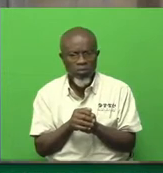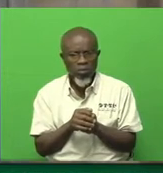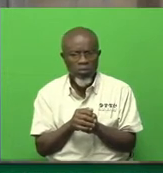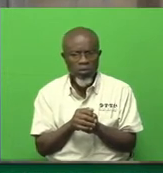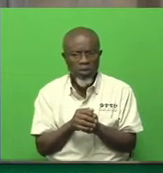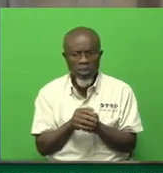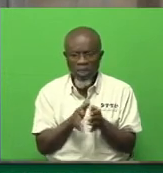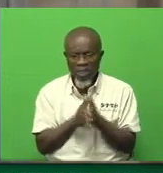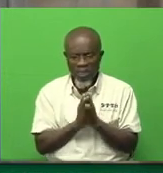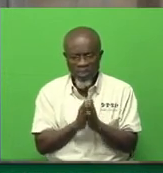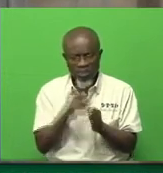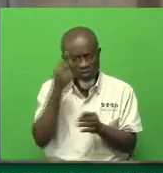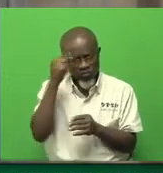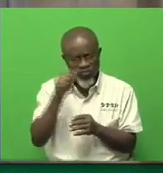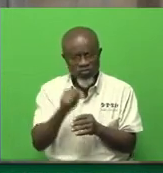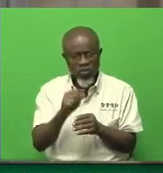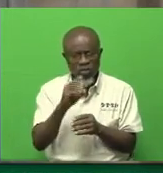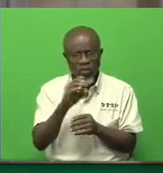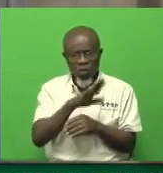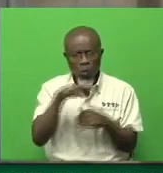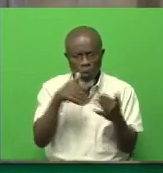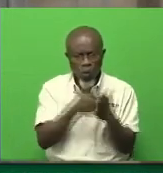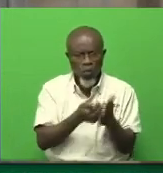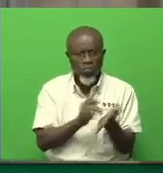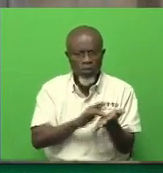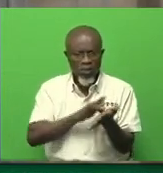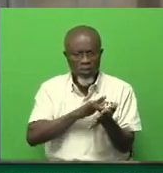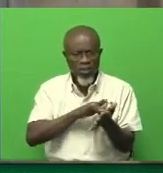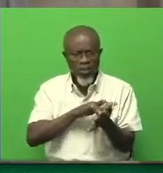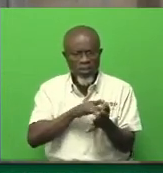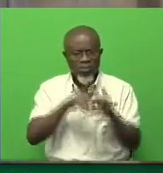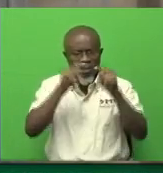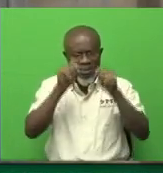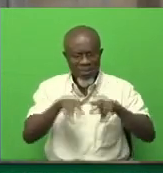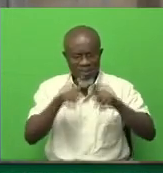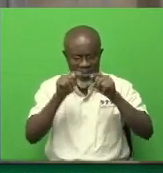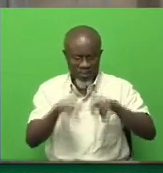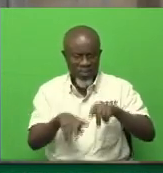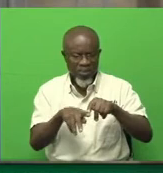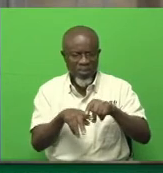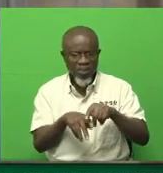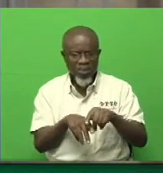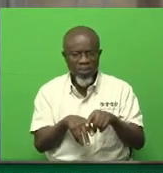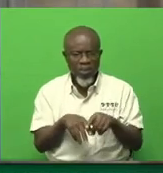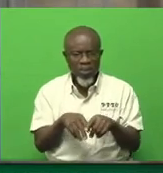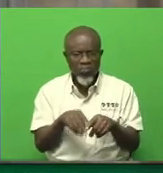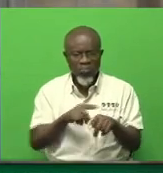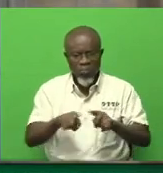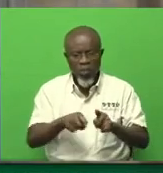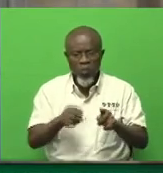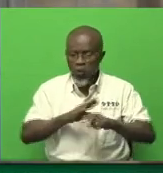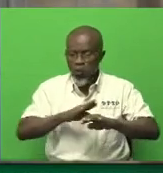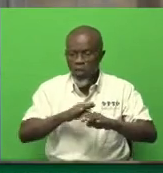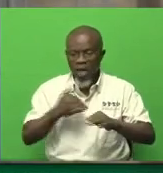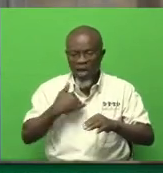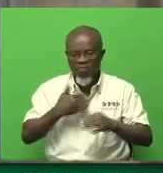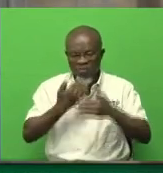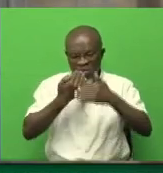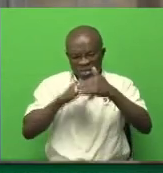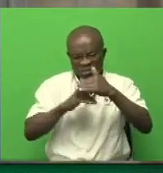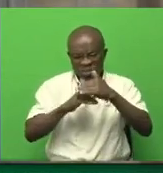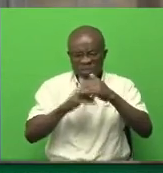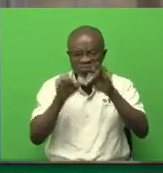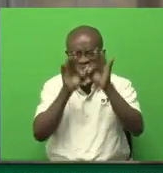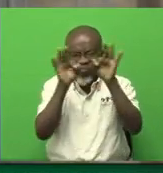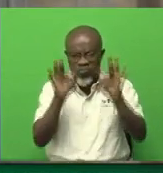be tested and he went to understand Trinidad we have limited limited facilities to test his medication he said in Ministry